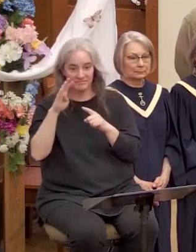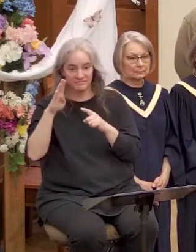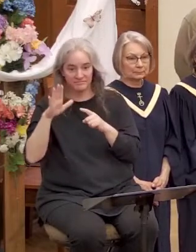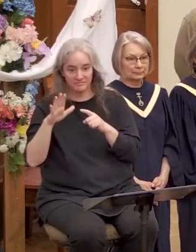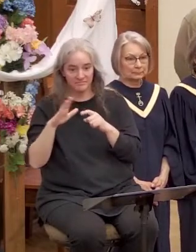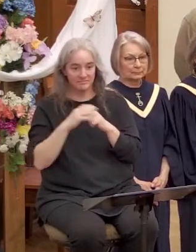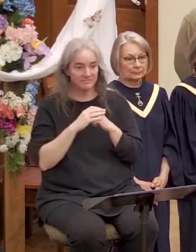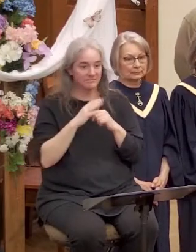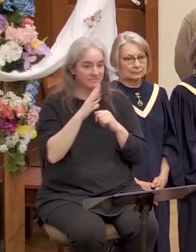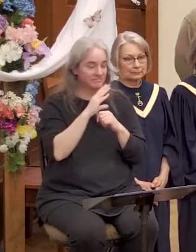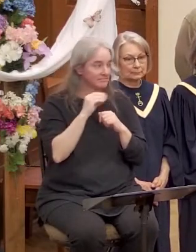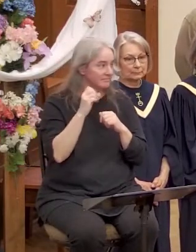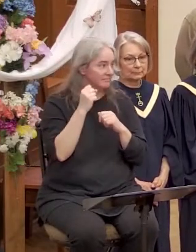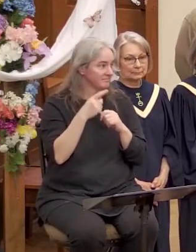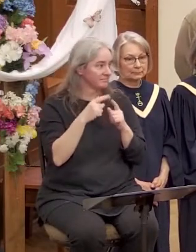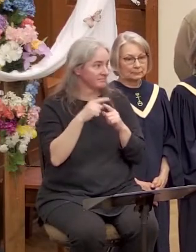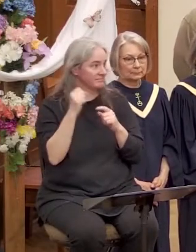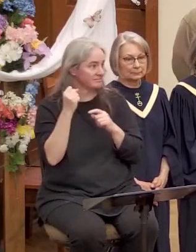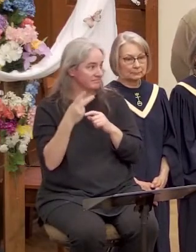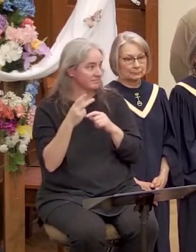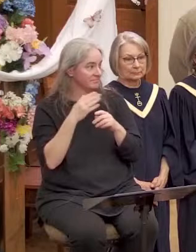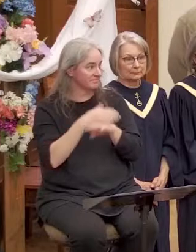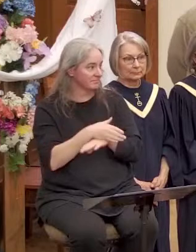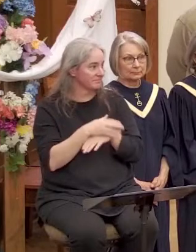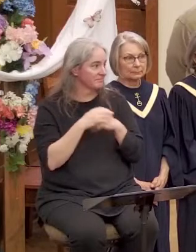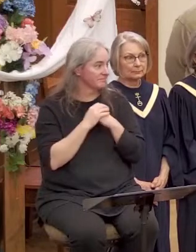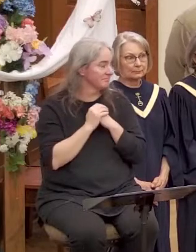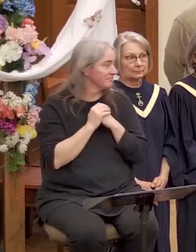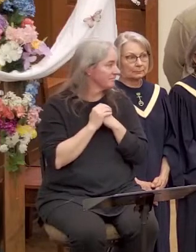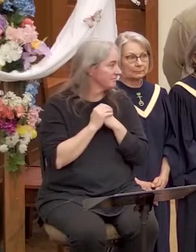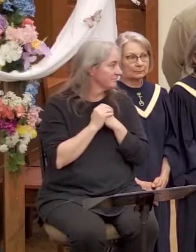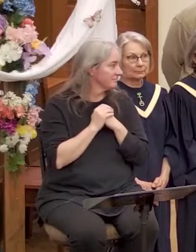service and 11:15 to 12 after service.